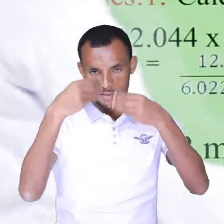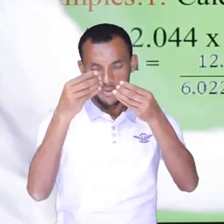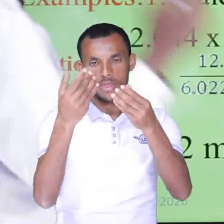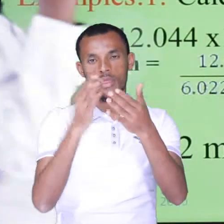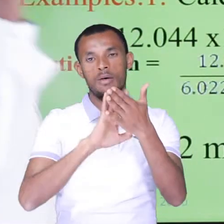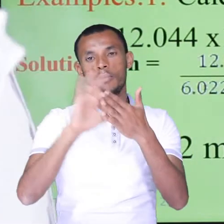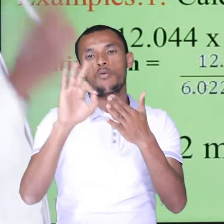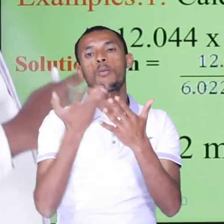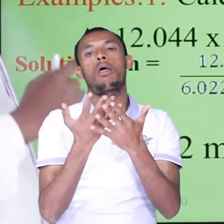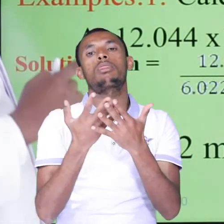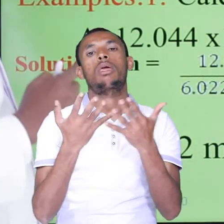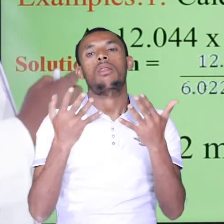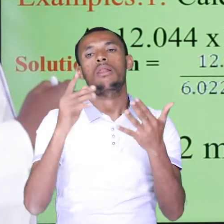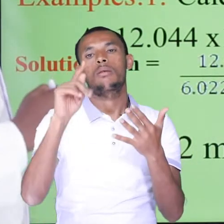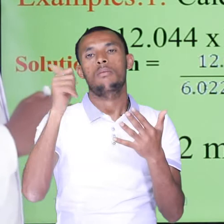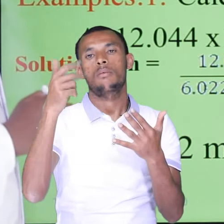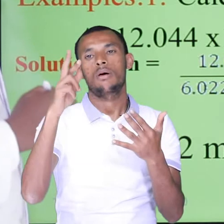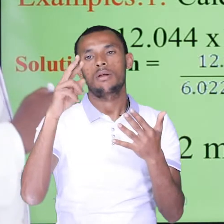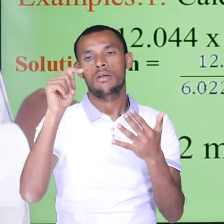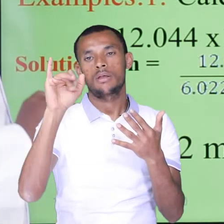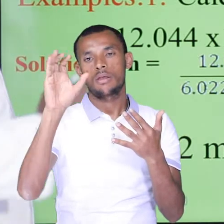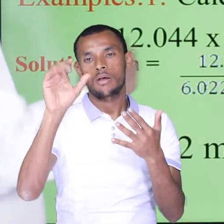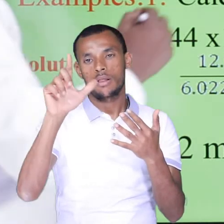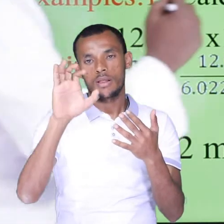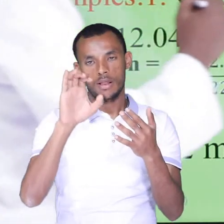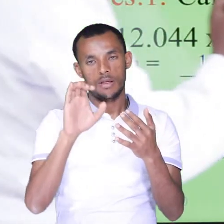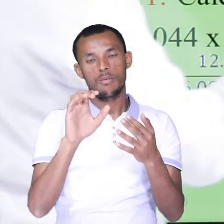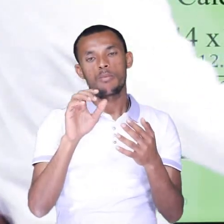particles, which is expressed in Avogadro number,